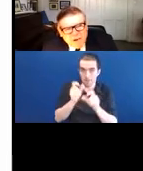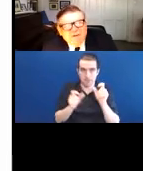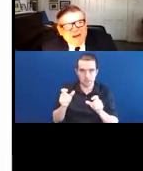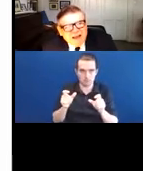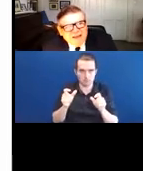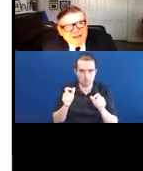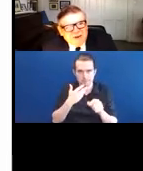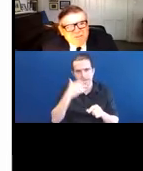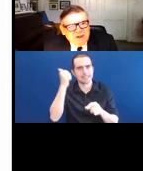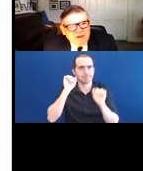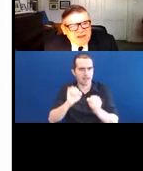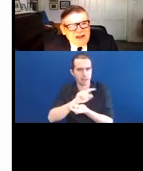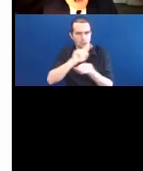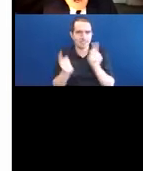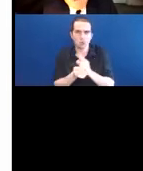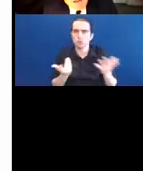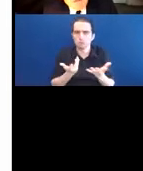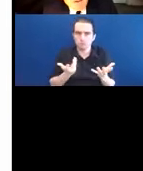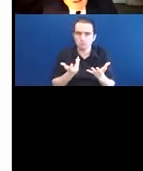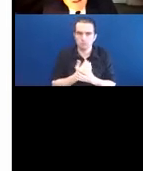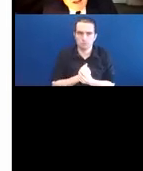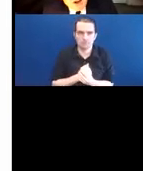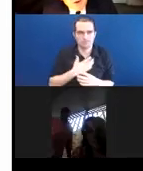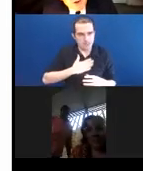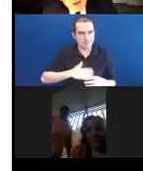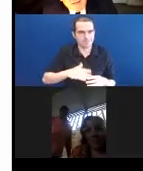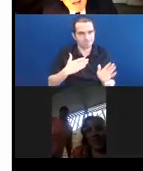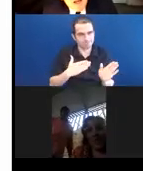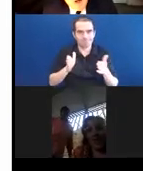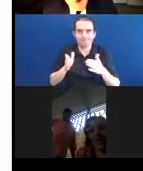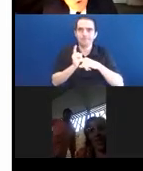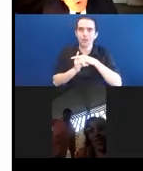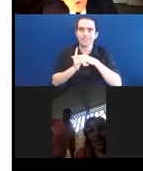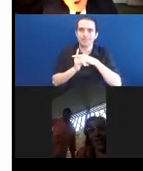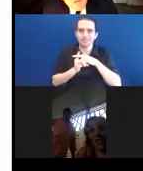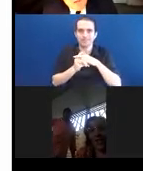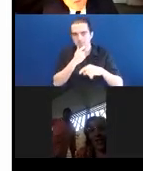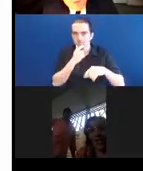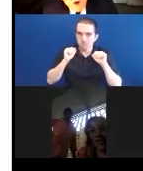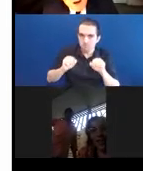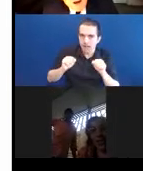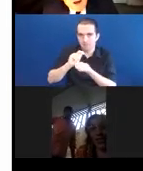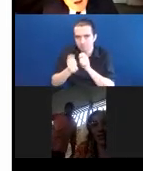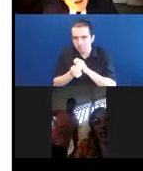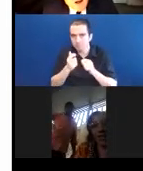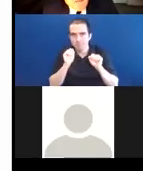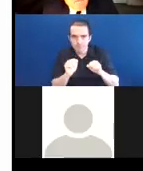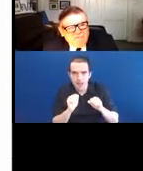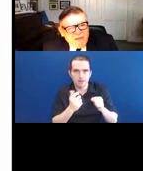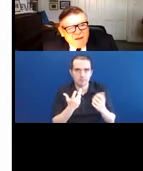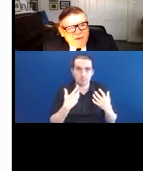Remember, 182 governments have ratified this, including all but one.